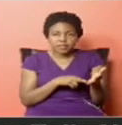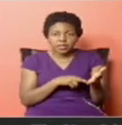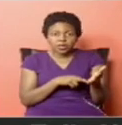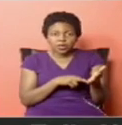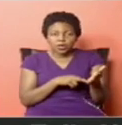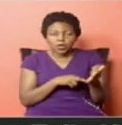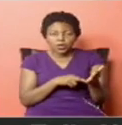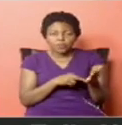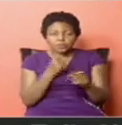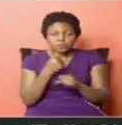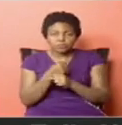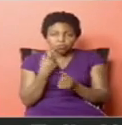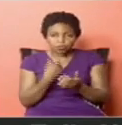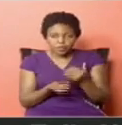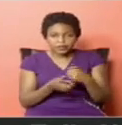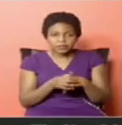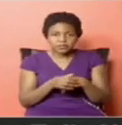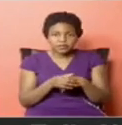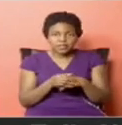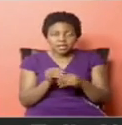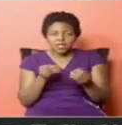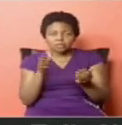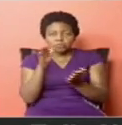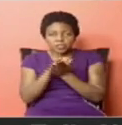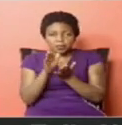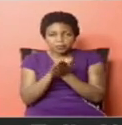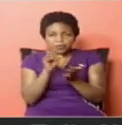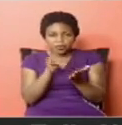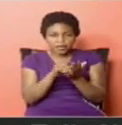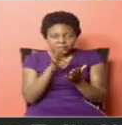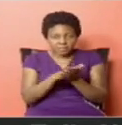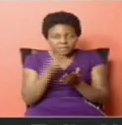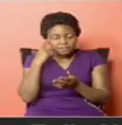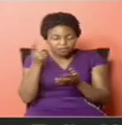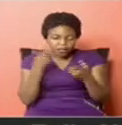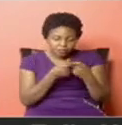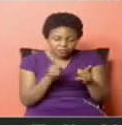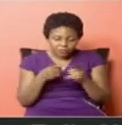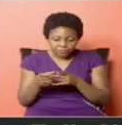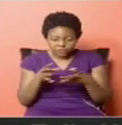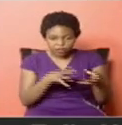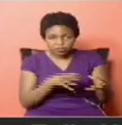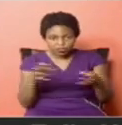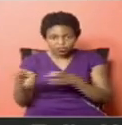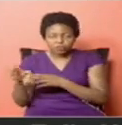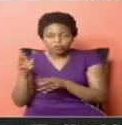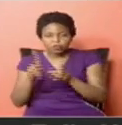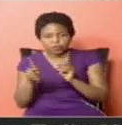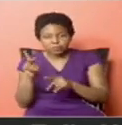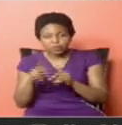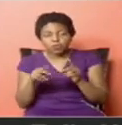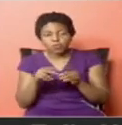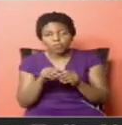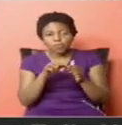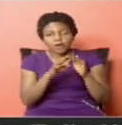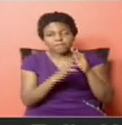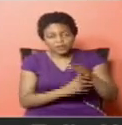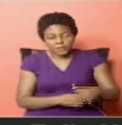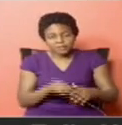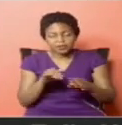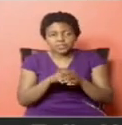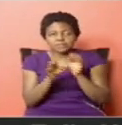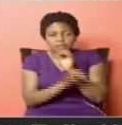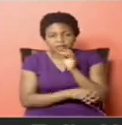put together and work as a repository of data for the various categories of vulnerable people in this country. This single